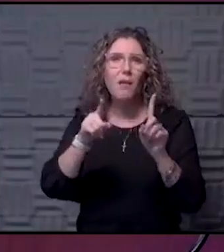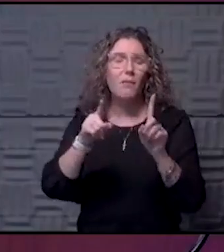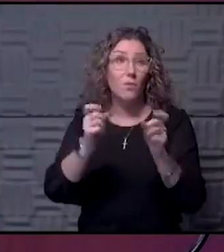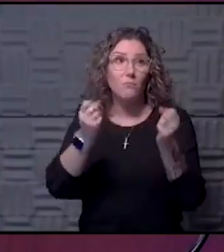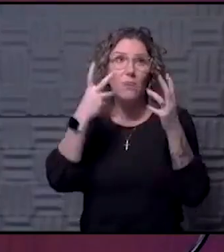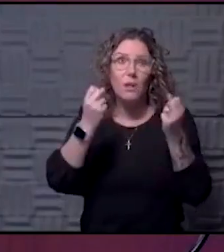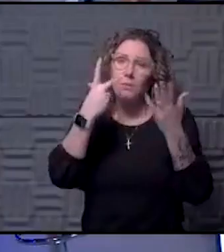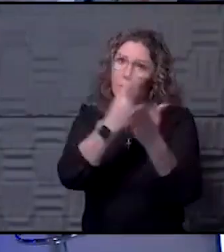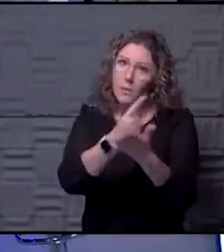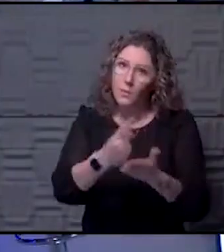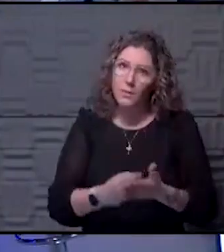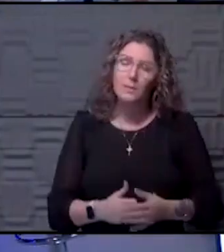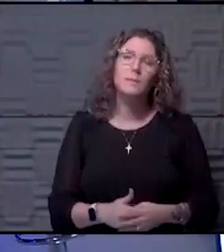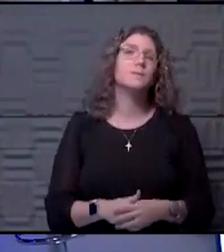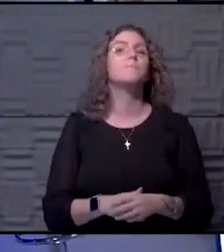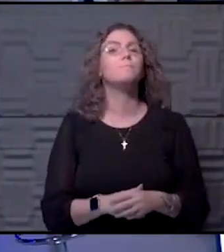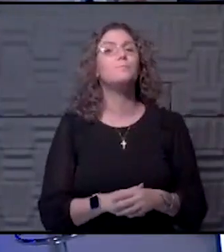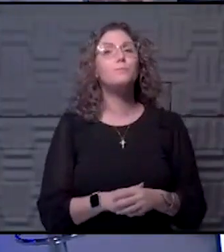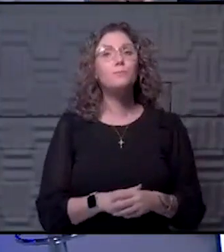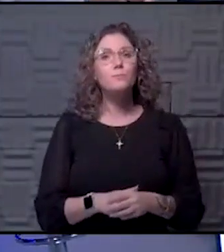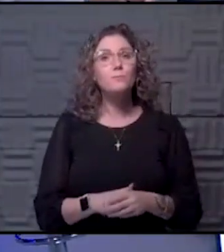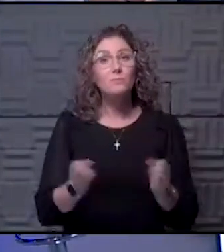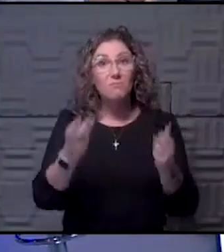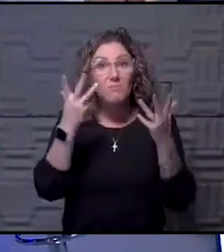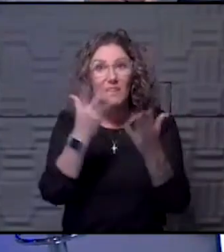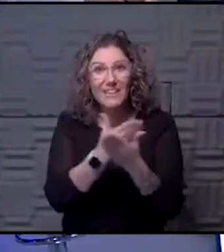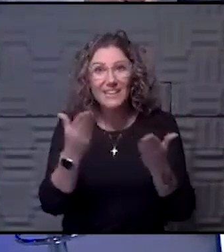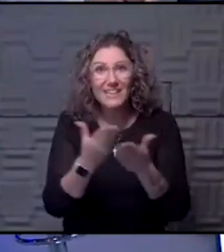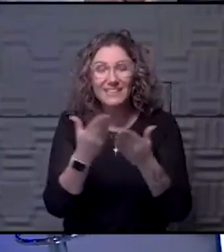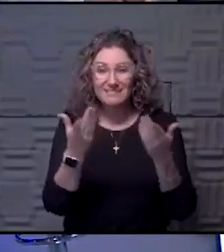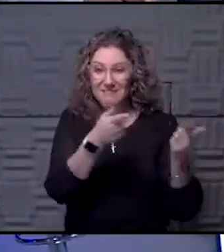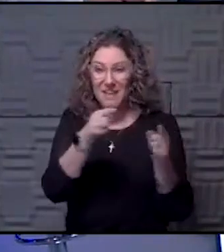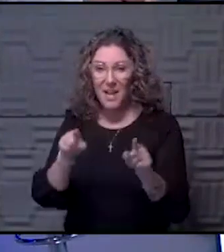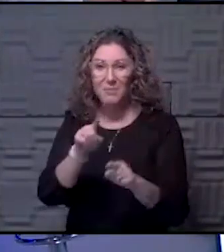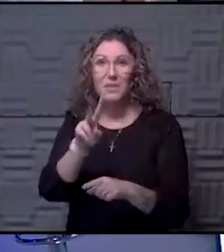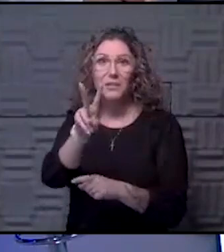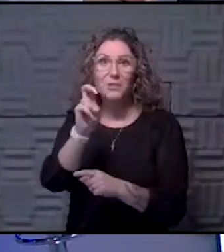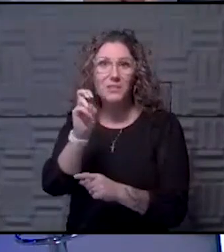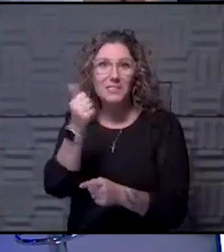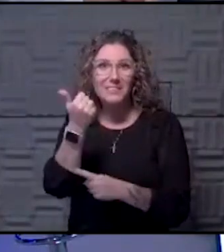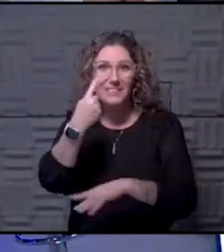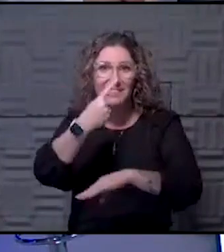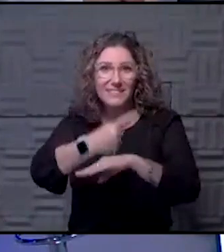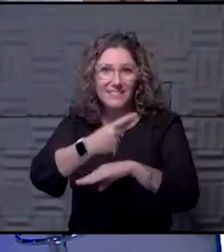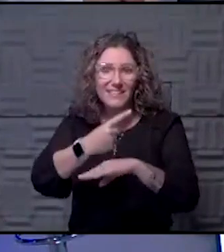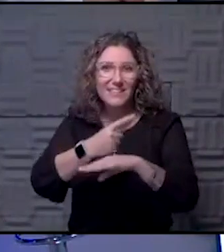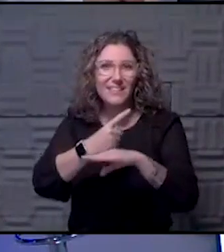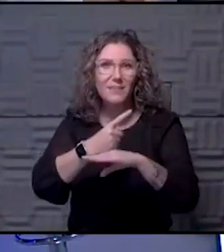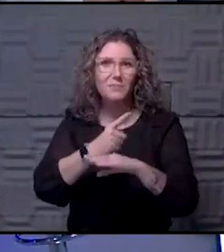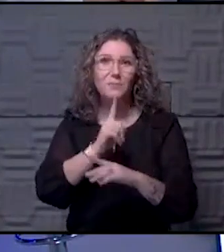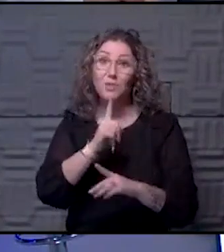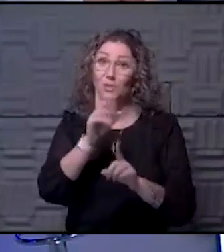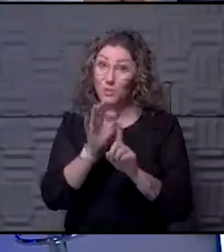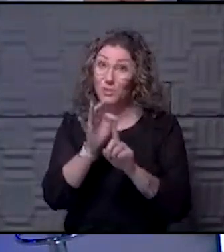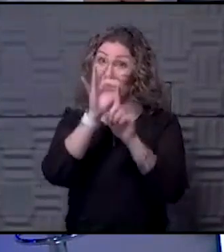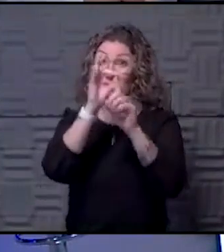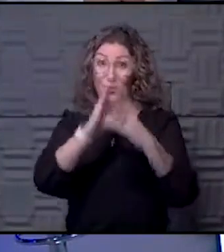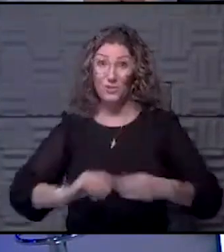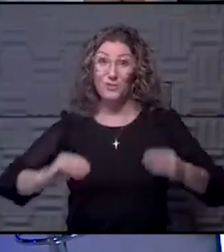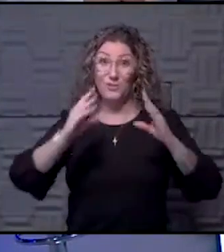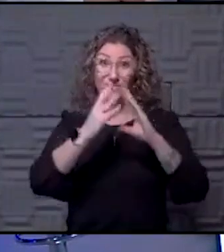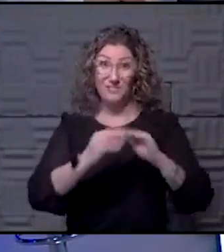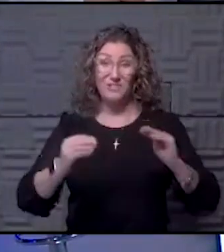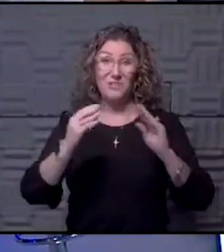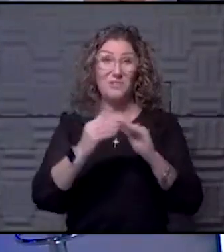weeks. Lots of things can happen in 210 days. I'm pretty sure there's a special story about one day in